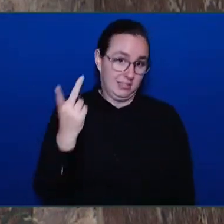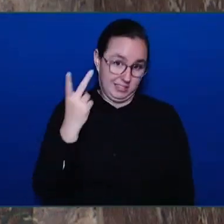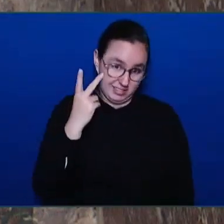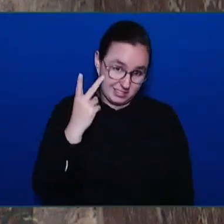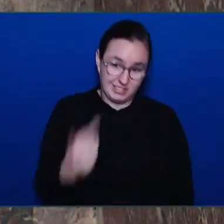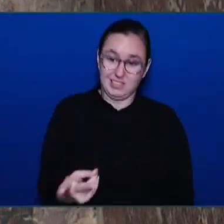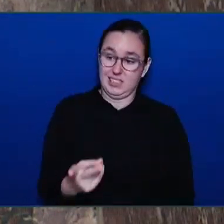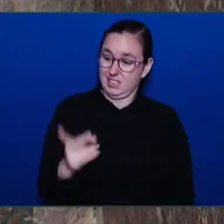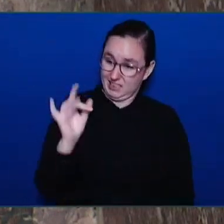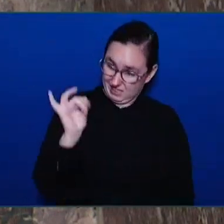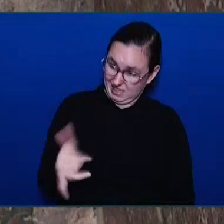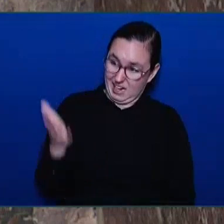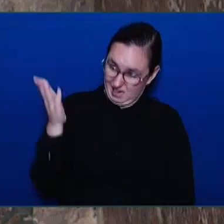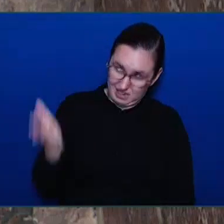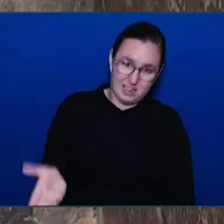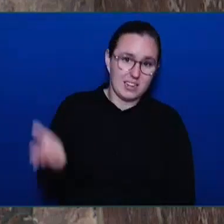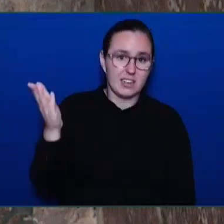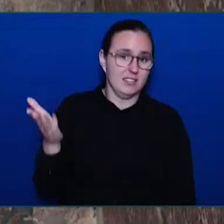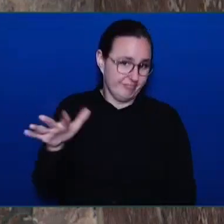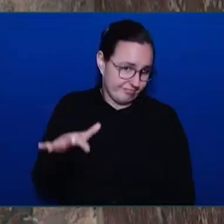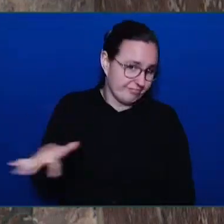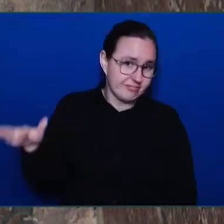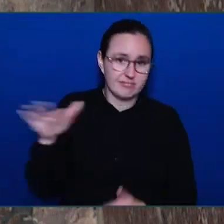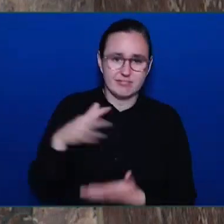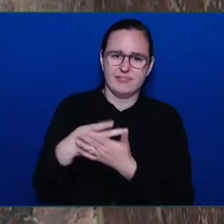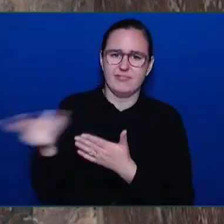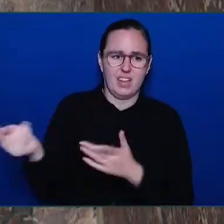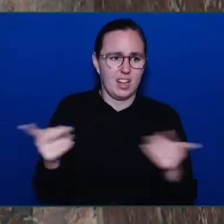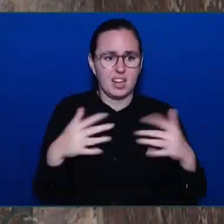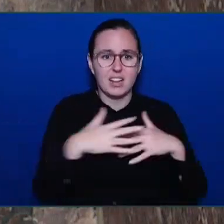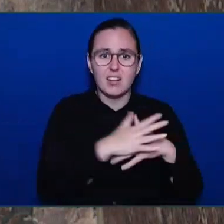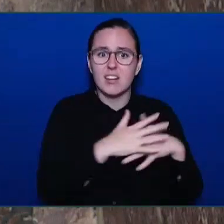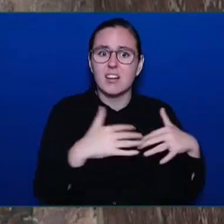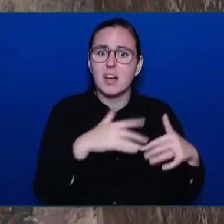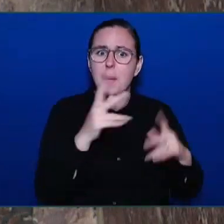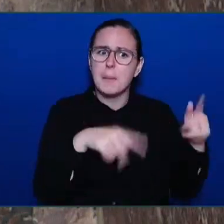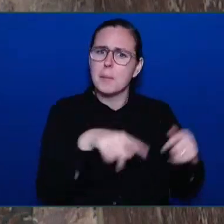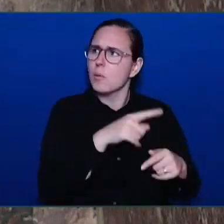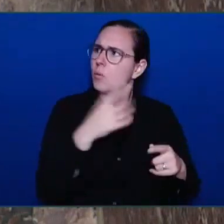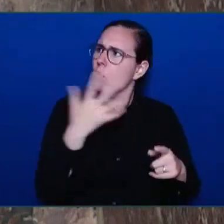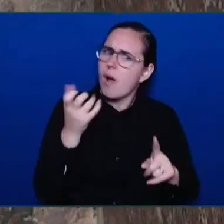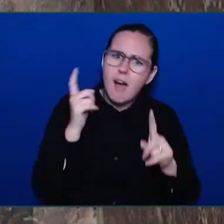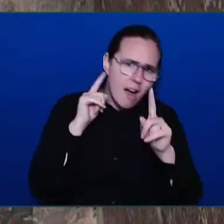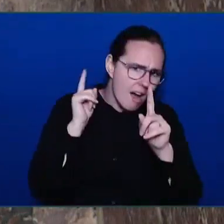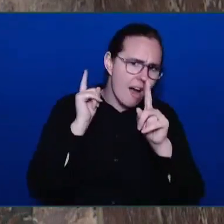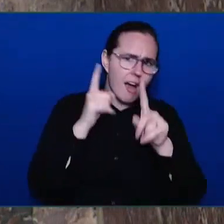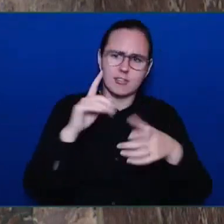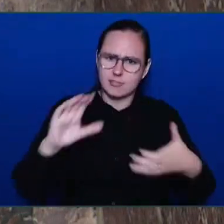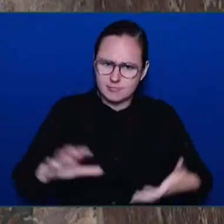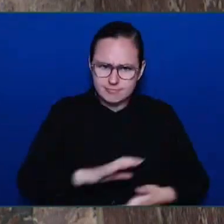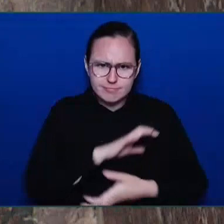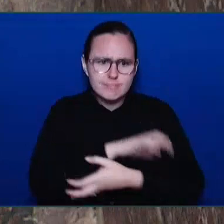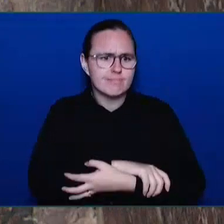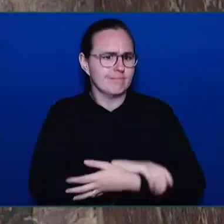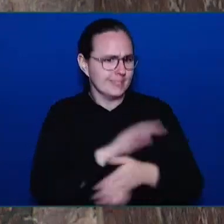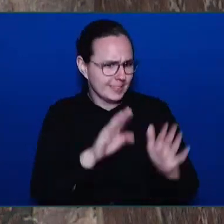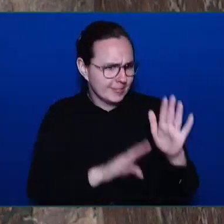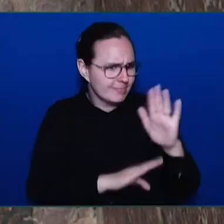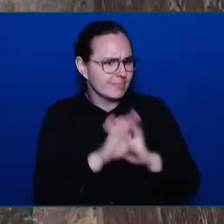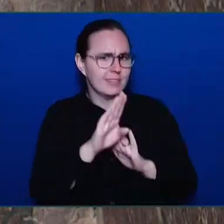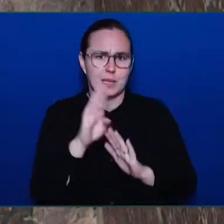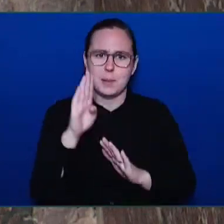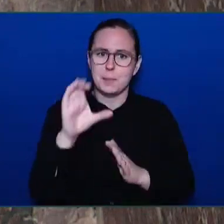peoples, want to be full partners in the economic development of BC, including on clean and ethical